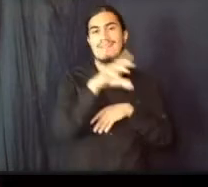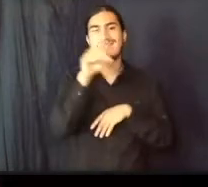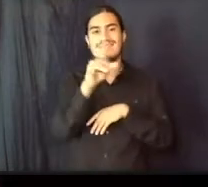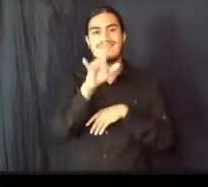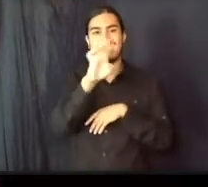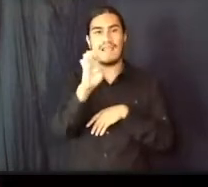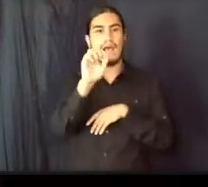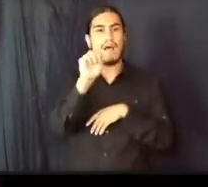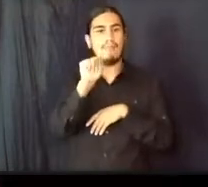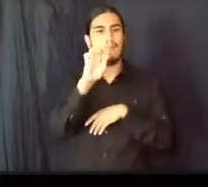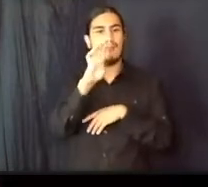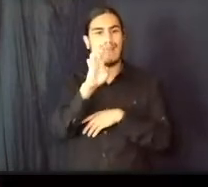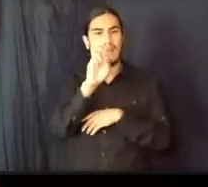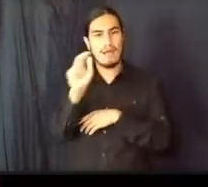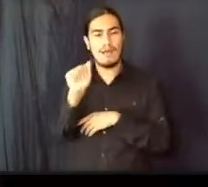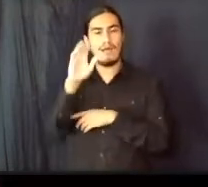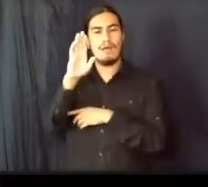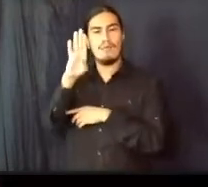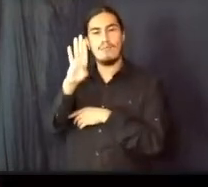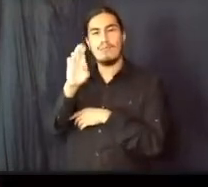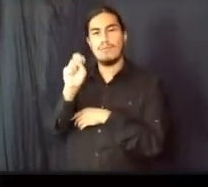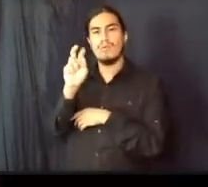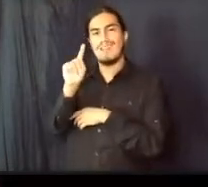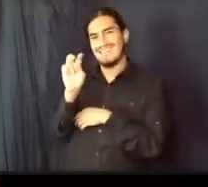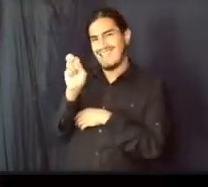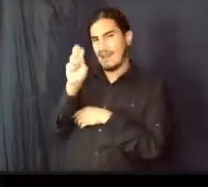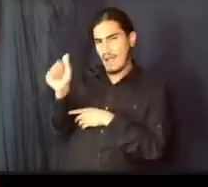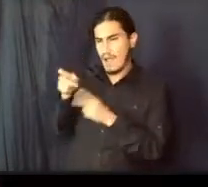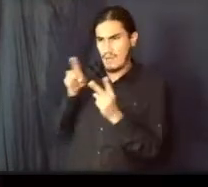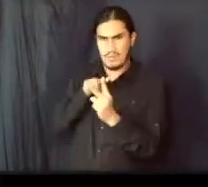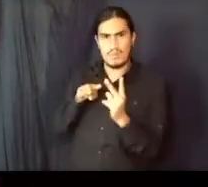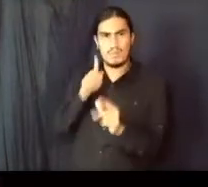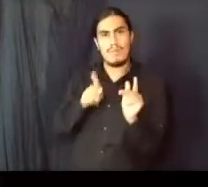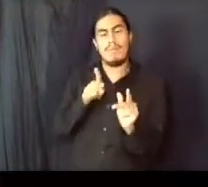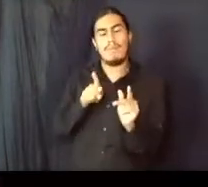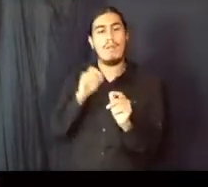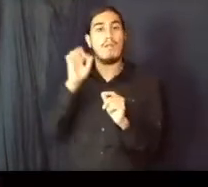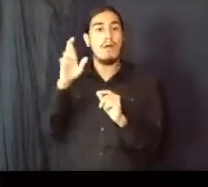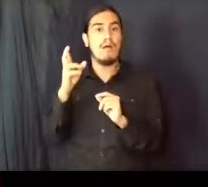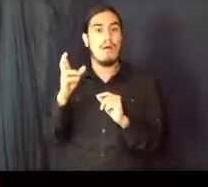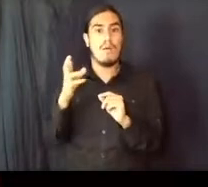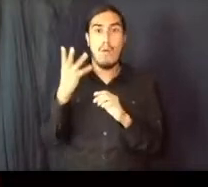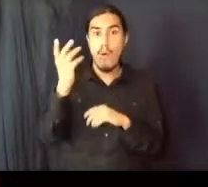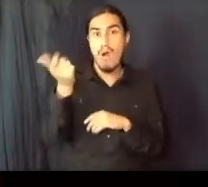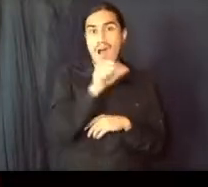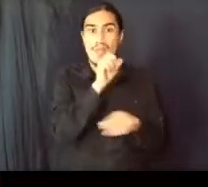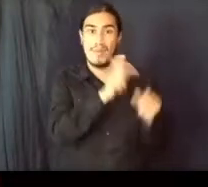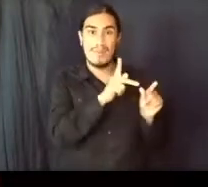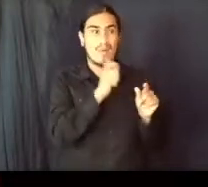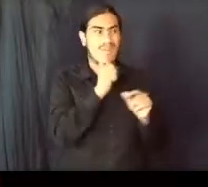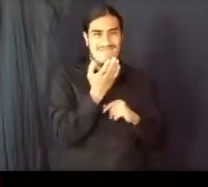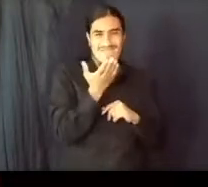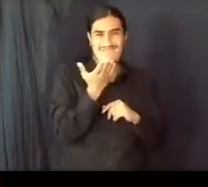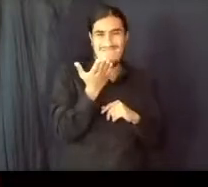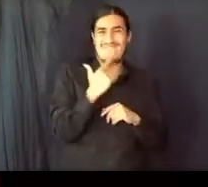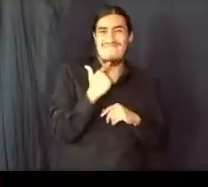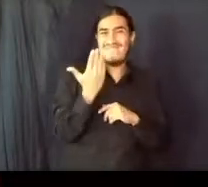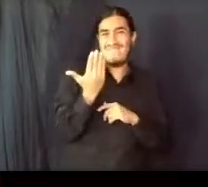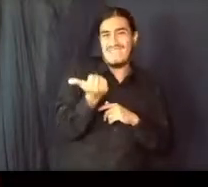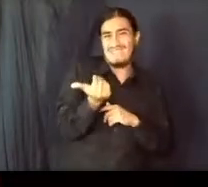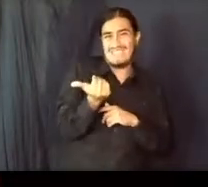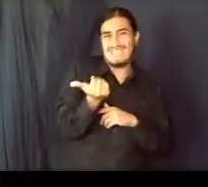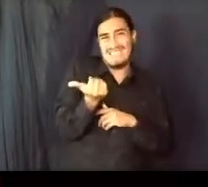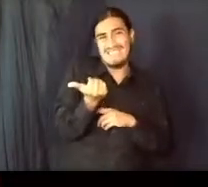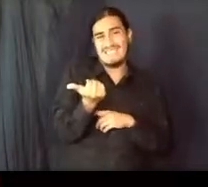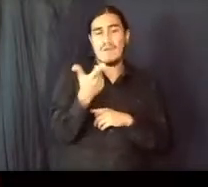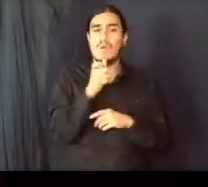in France. Or when being surrounded and brutalized by police, such as the 15-year-old teenager from Hamburg who was stopped,